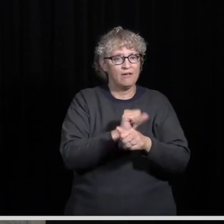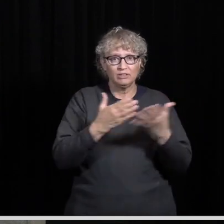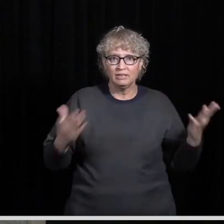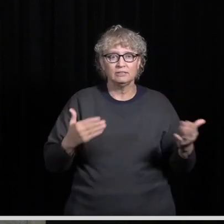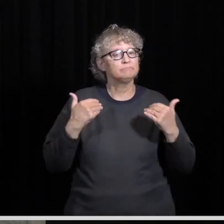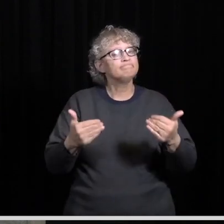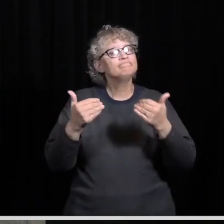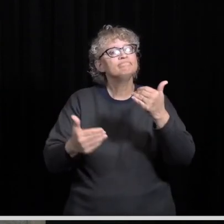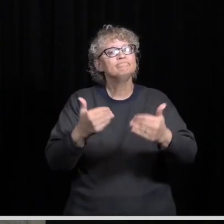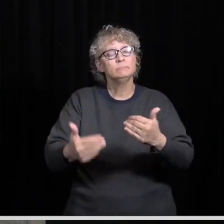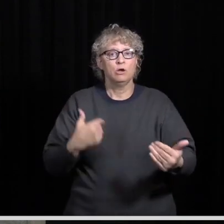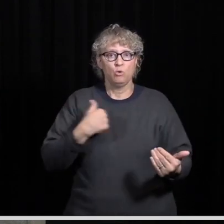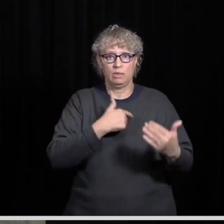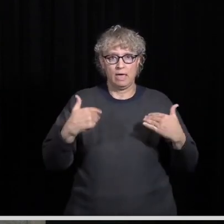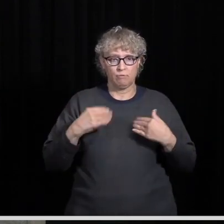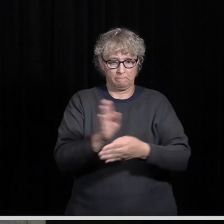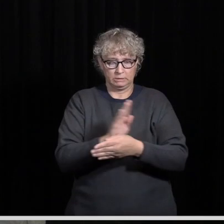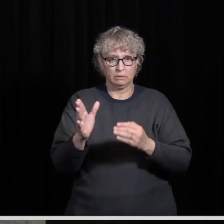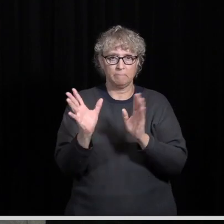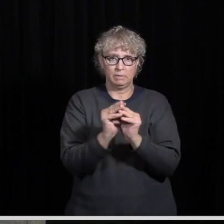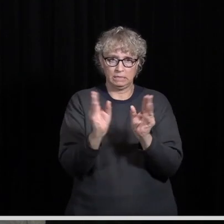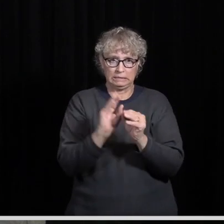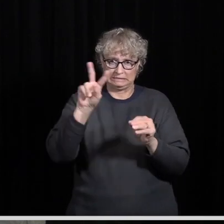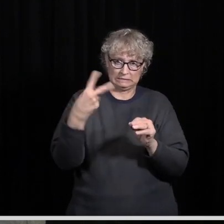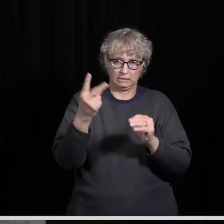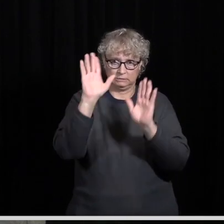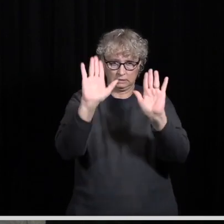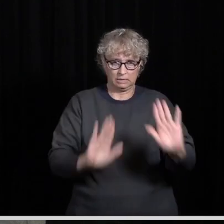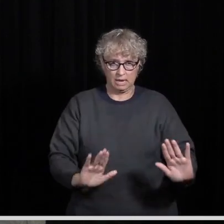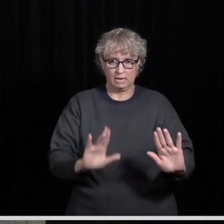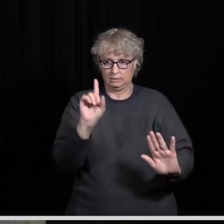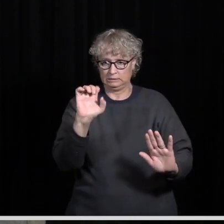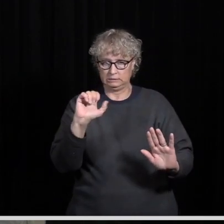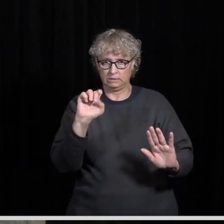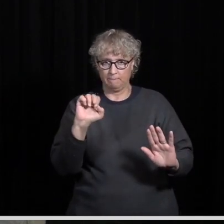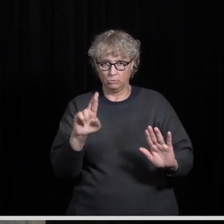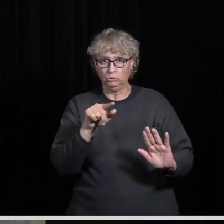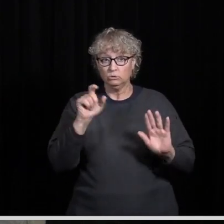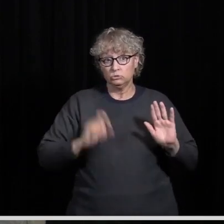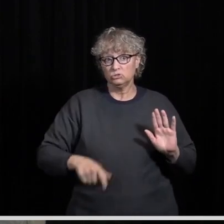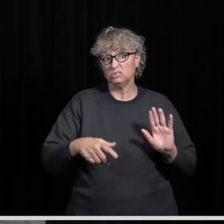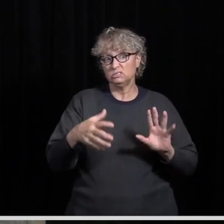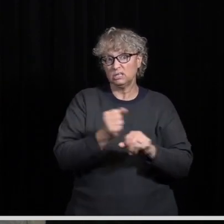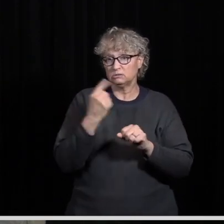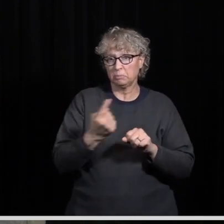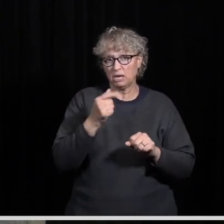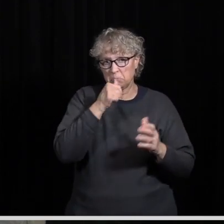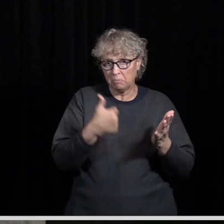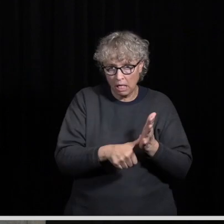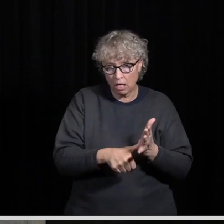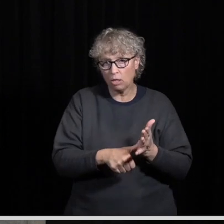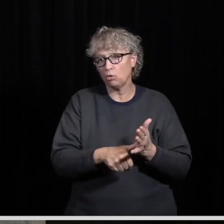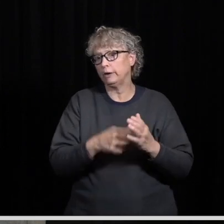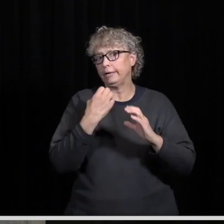The final thing, we're going to have a business meeting second Sunday in December, and you should be getting something probably next week in the mail